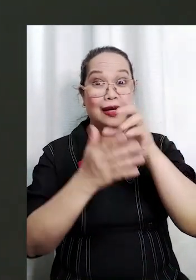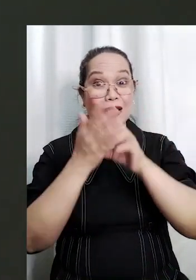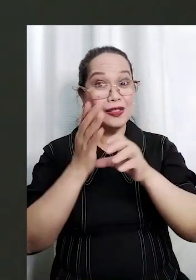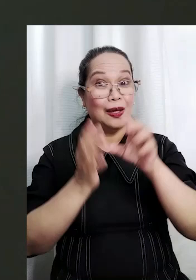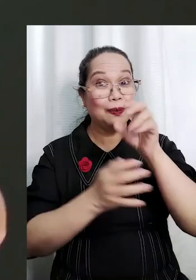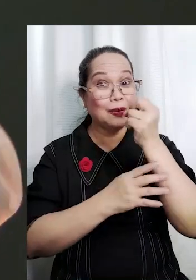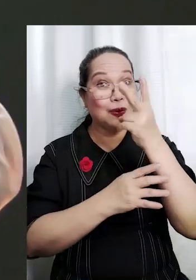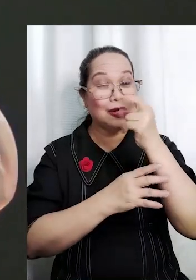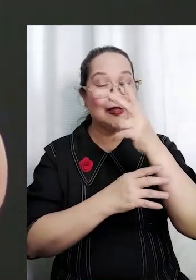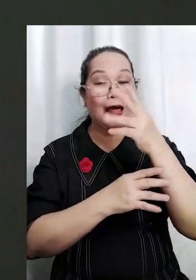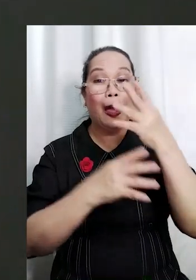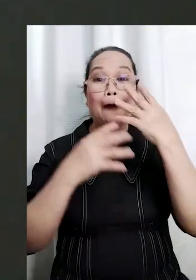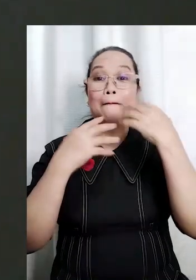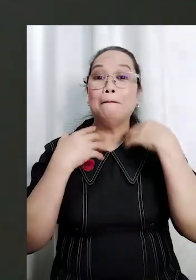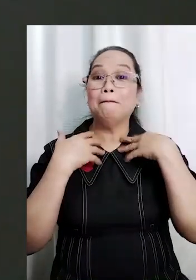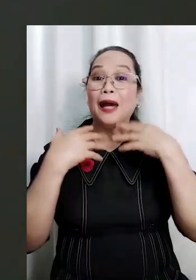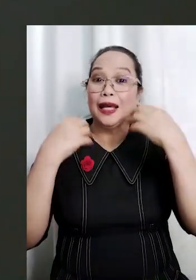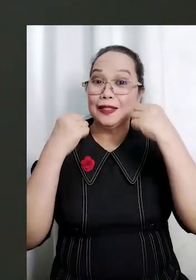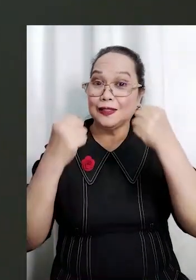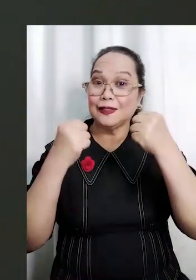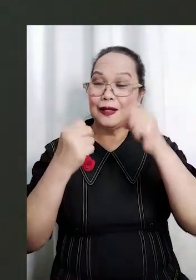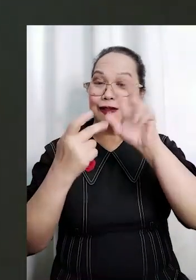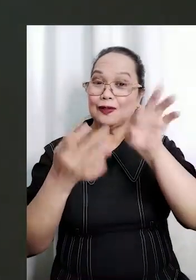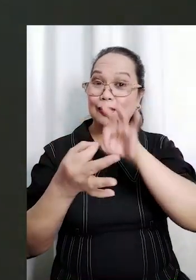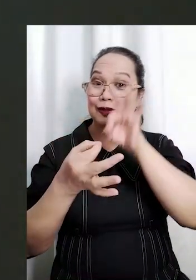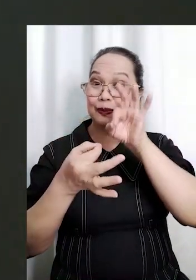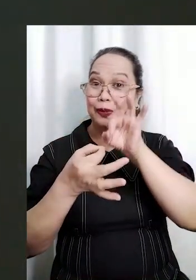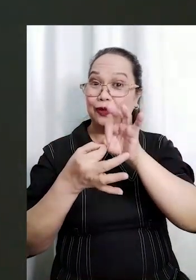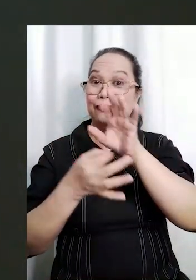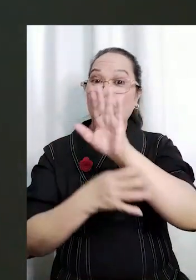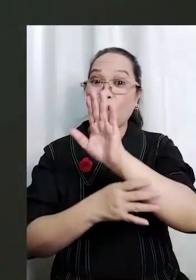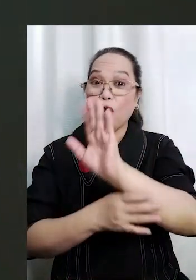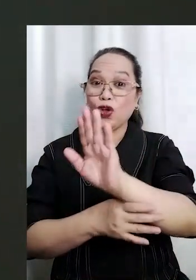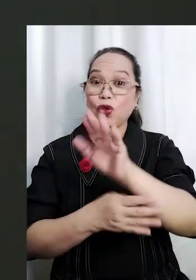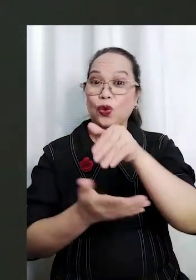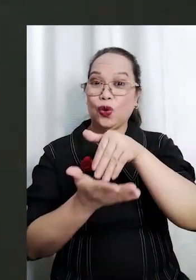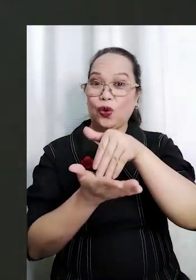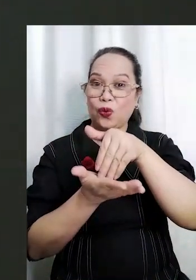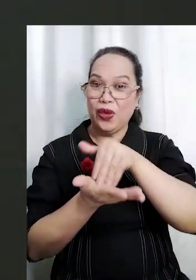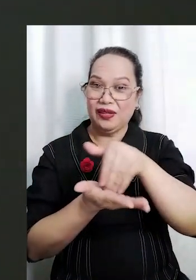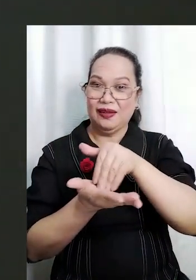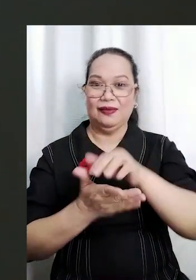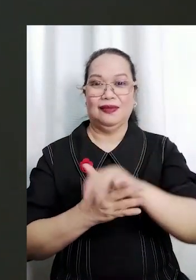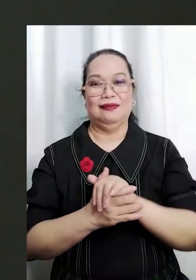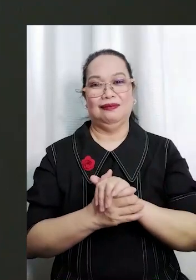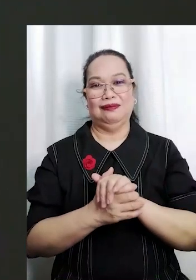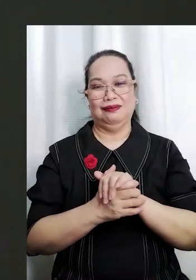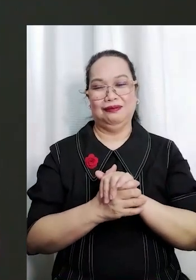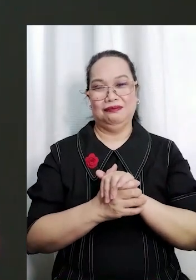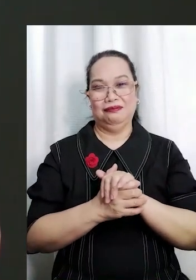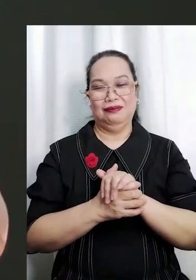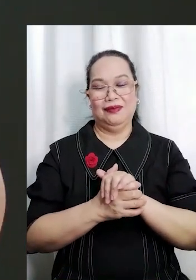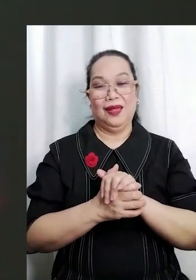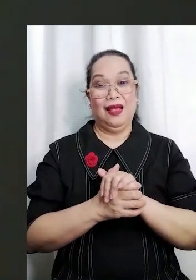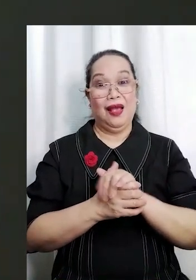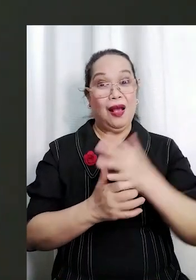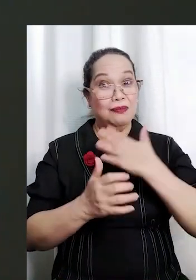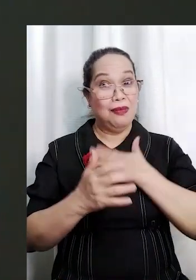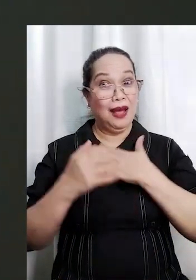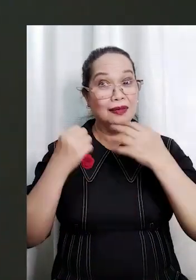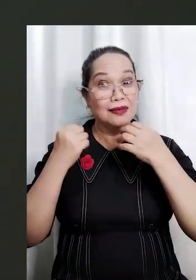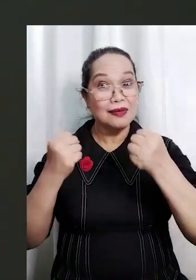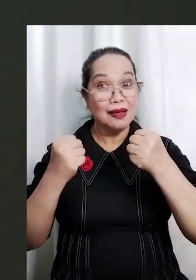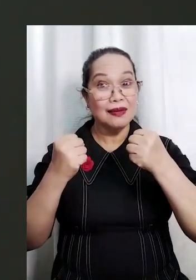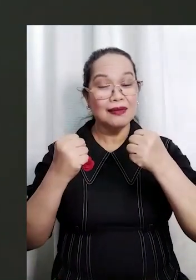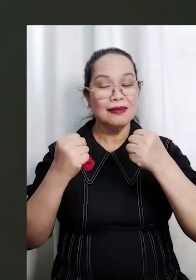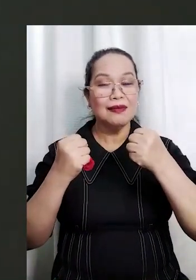12. My strength is made perfect in your weakness. Ang lakas ko